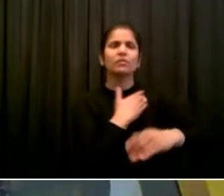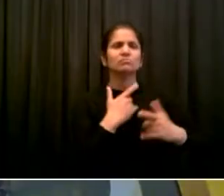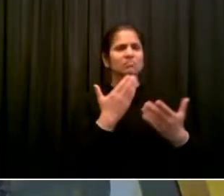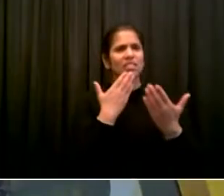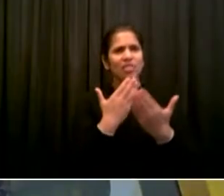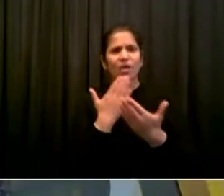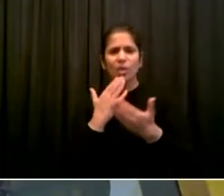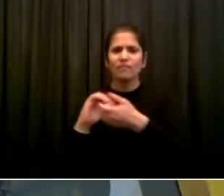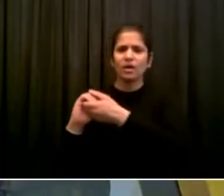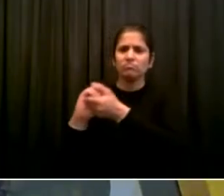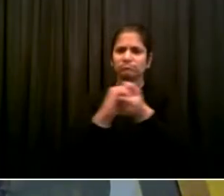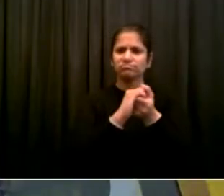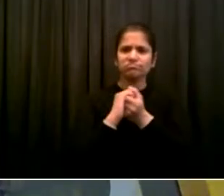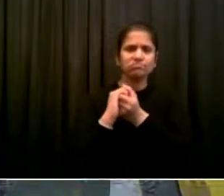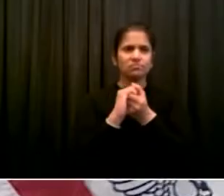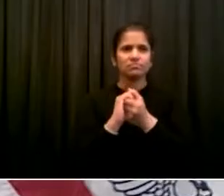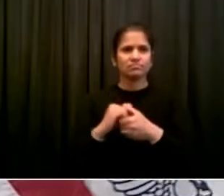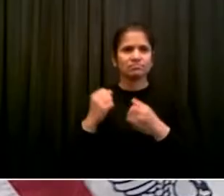and months ahead.